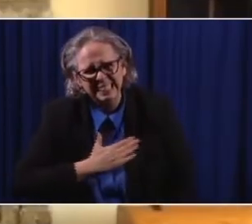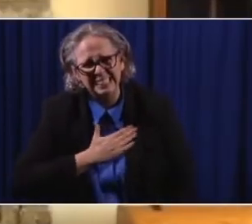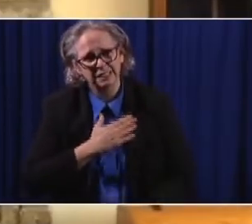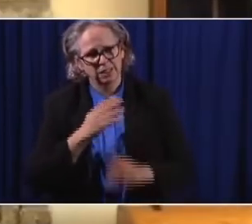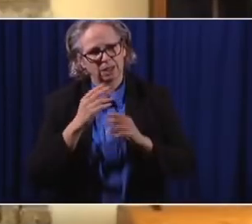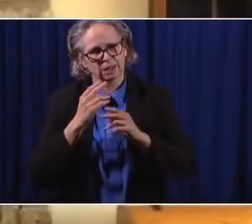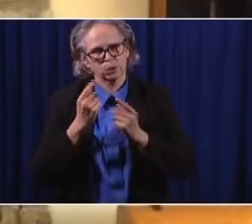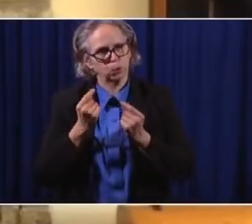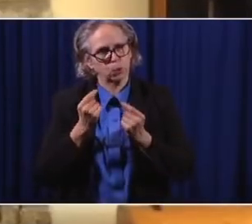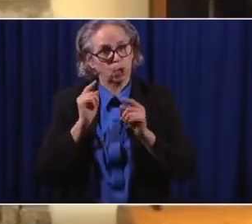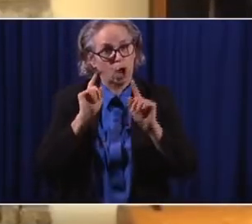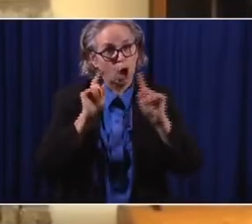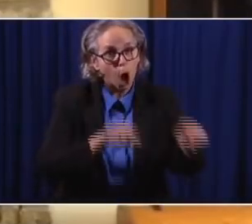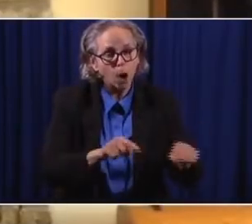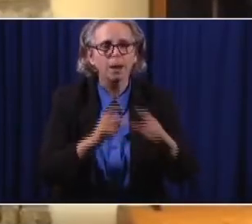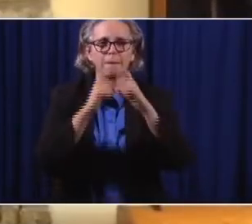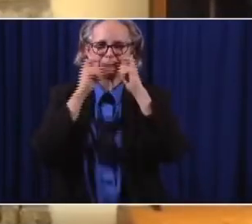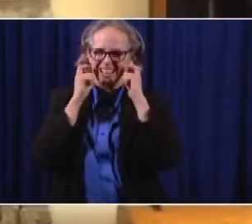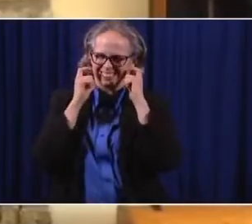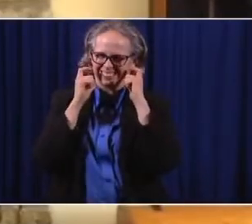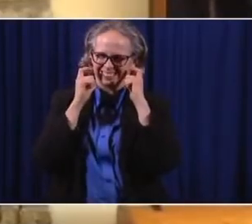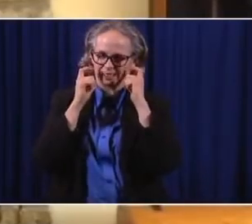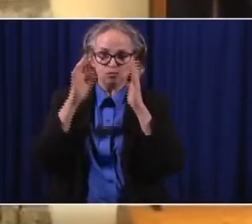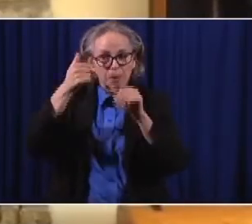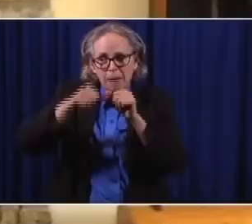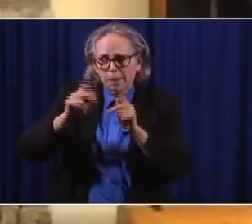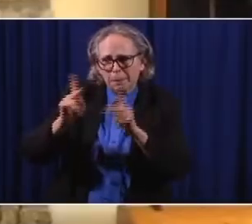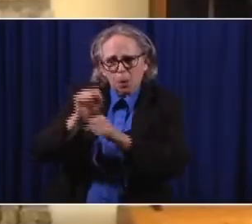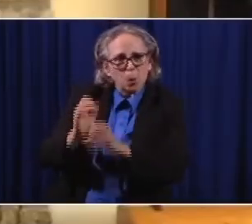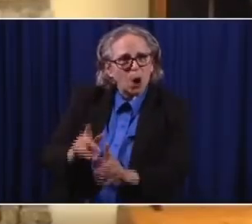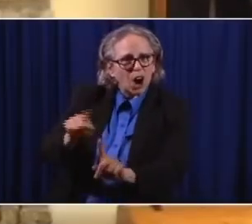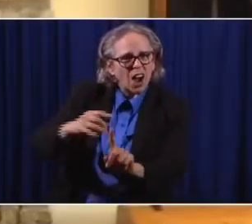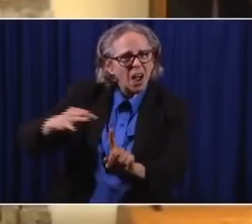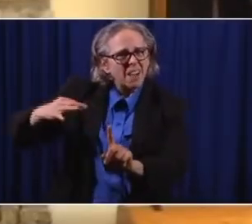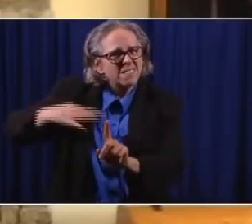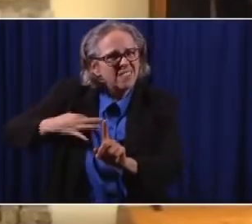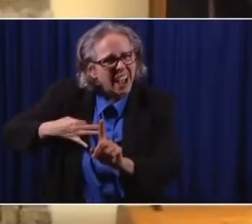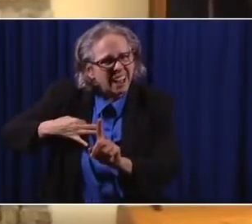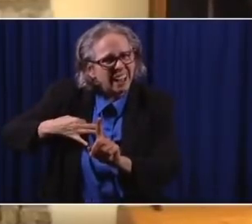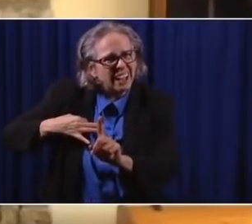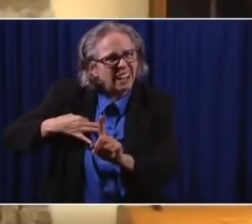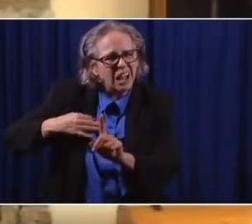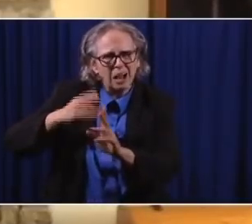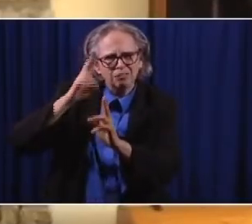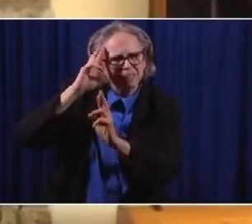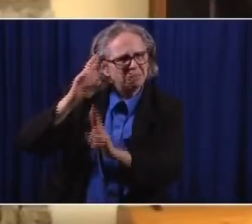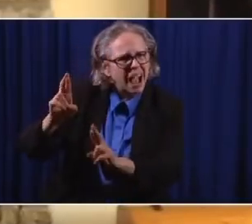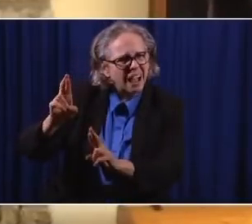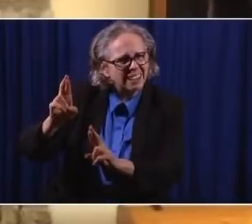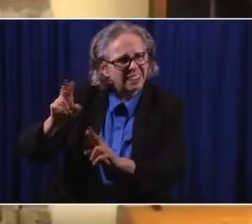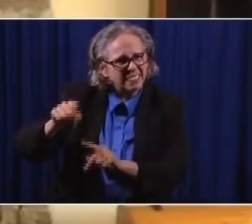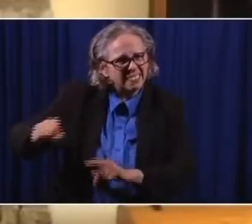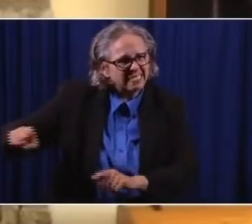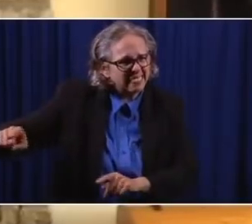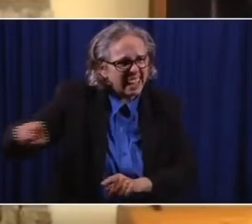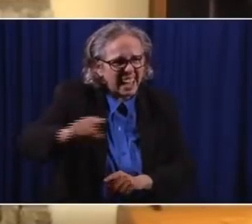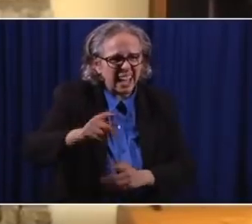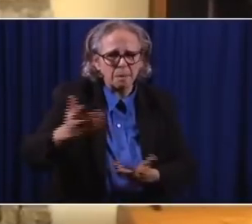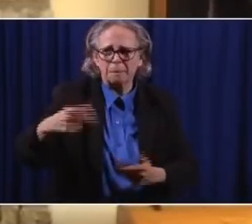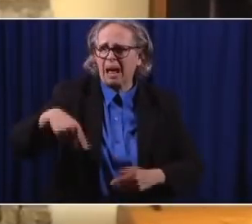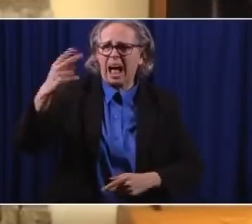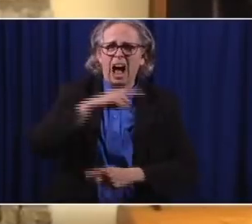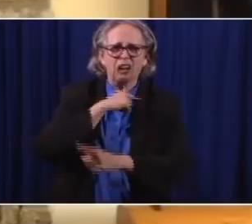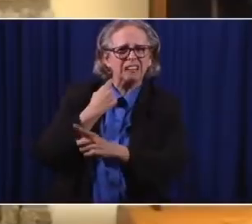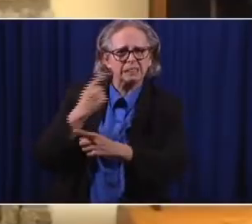workers there. We owe it to the people who are there. And undoubtedly, there will be some poll workers who have a medical problem, some poll workers